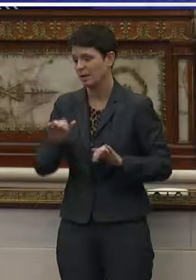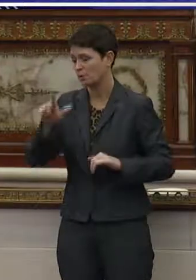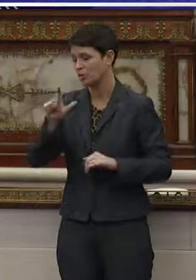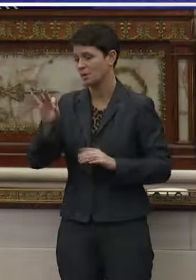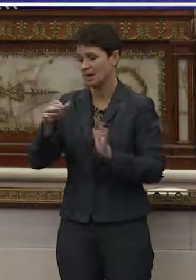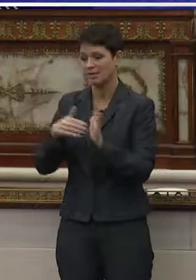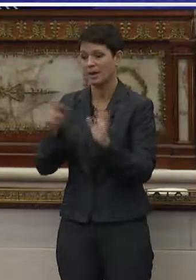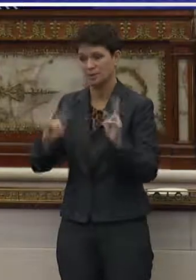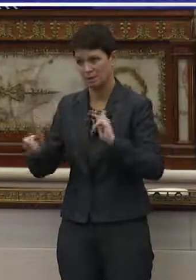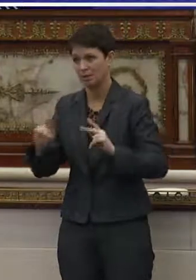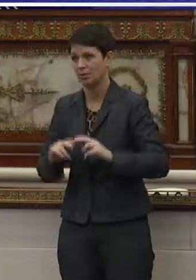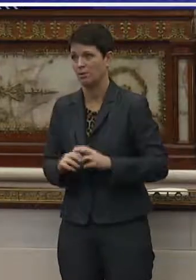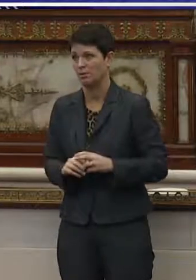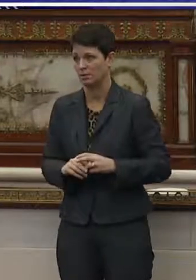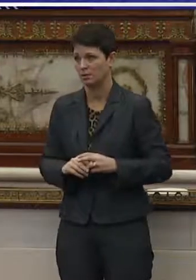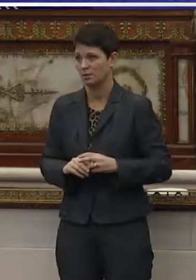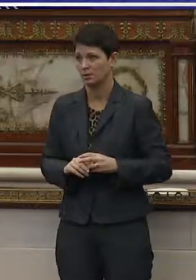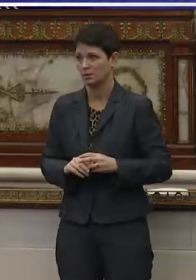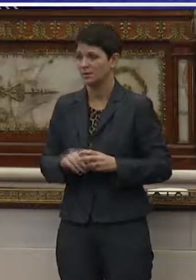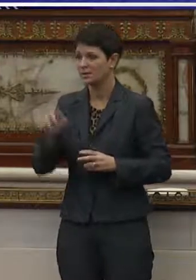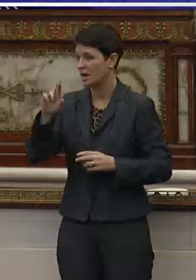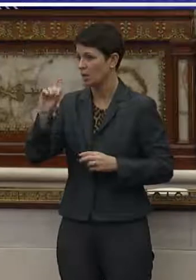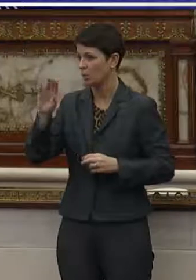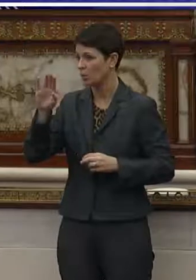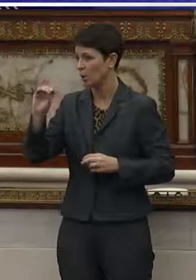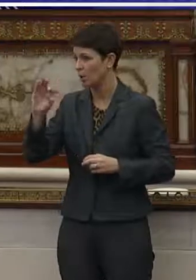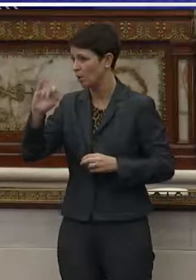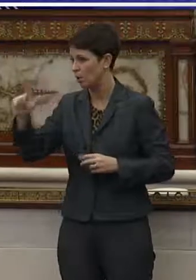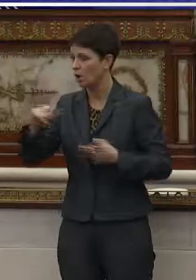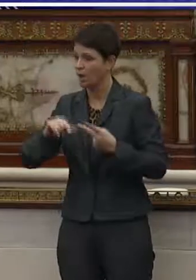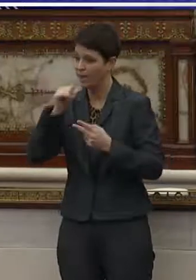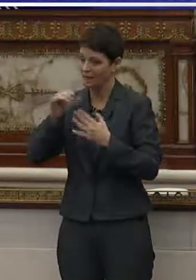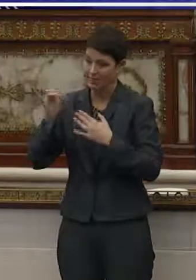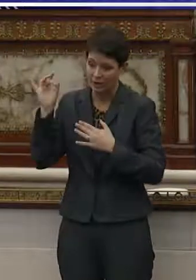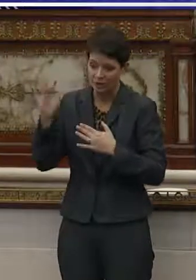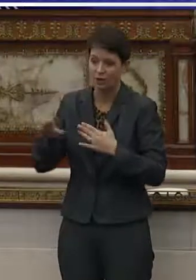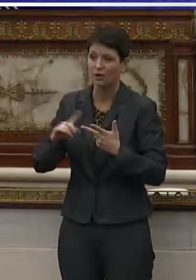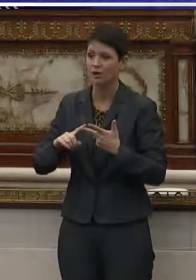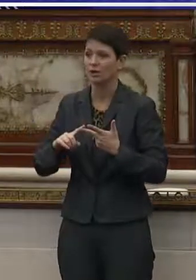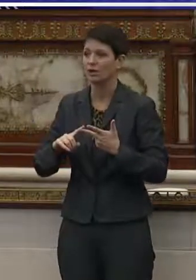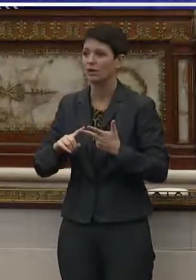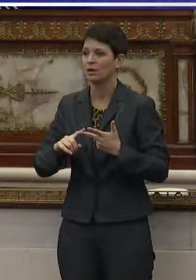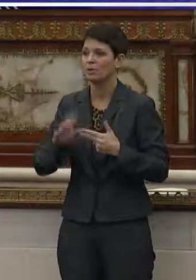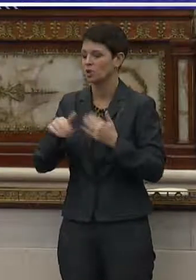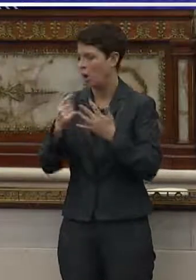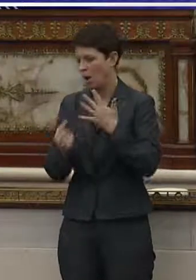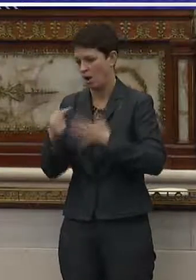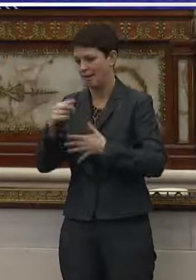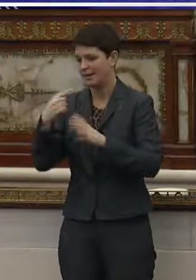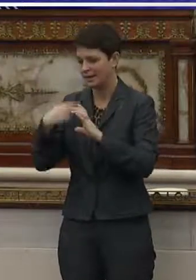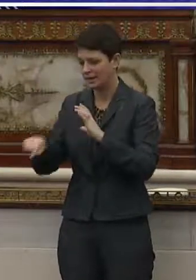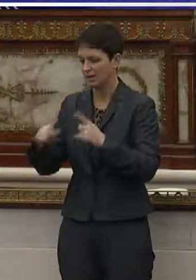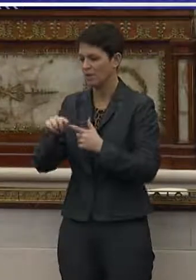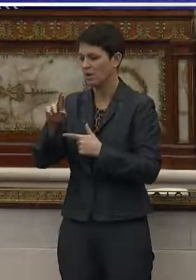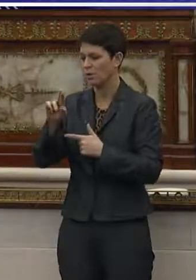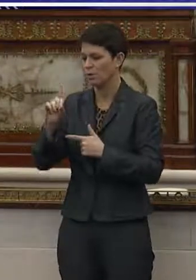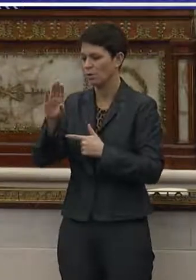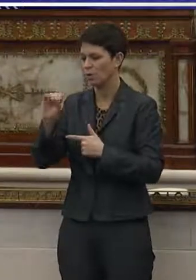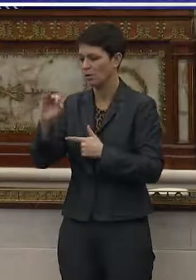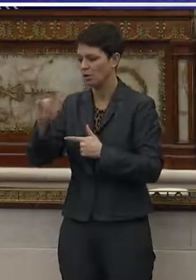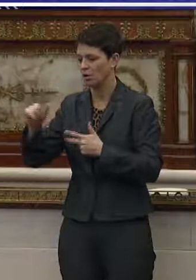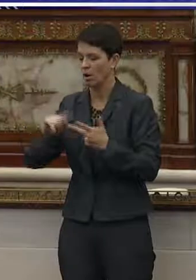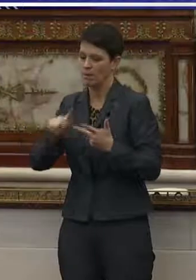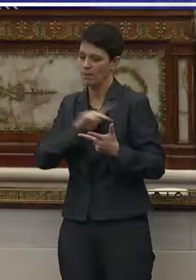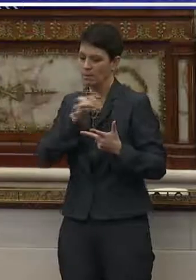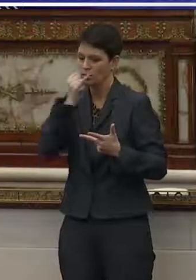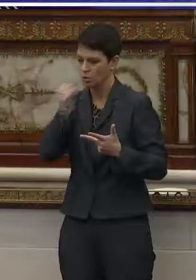29,000 people. Then, so was that via robocall? Was that a letter? It was all the above. It was email, robocall, or personal call